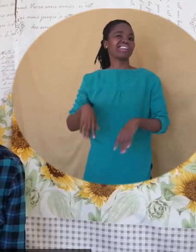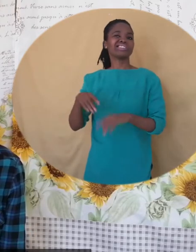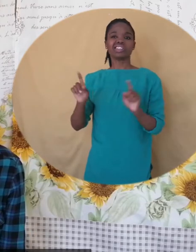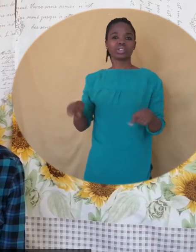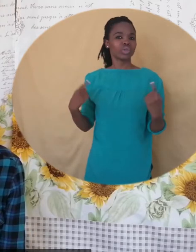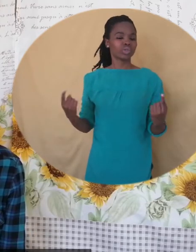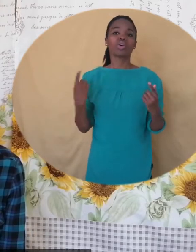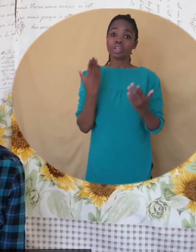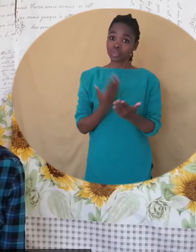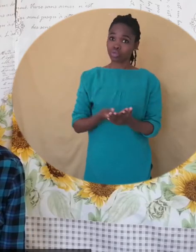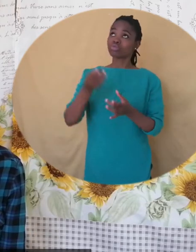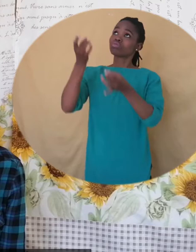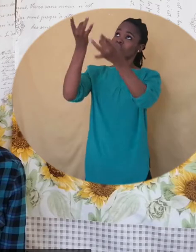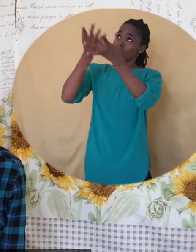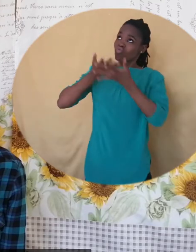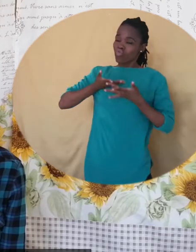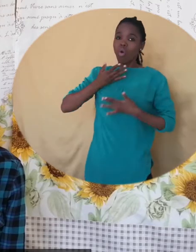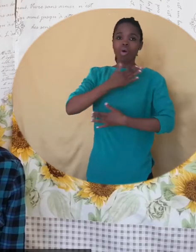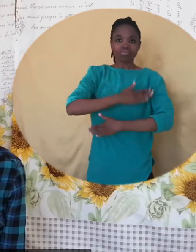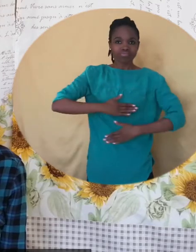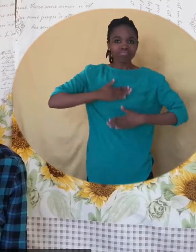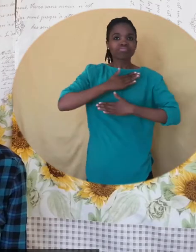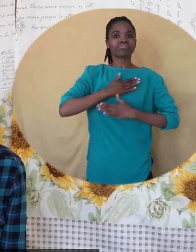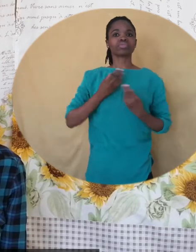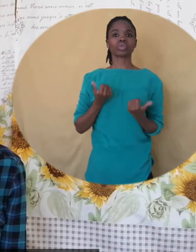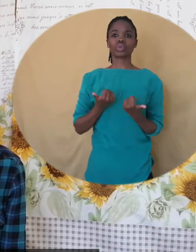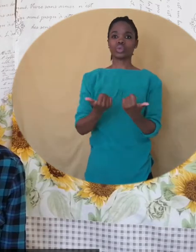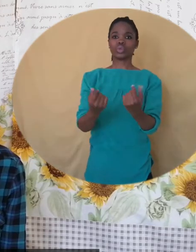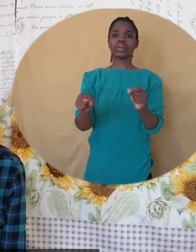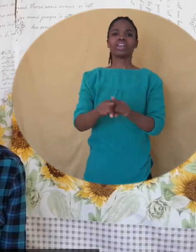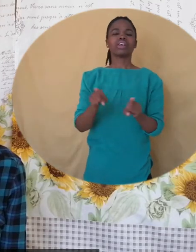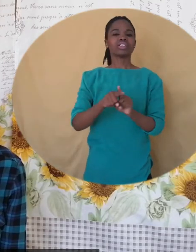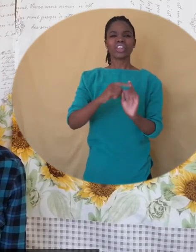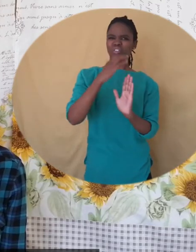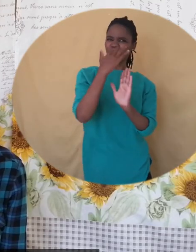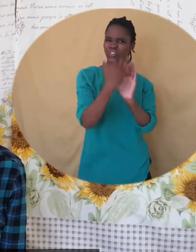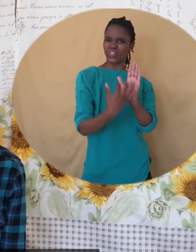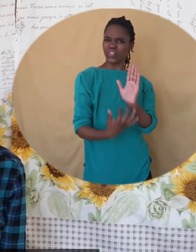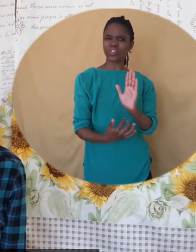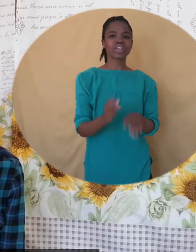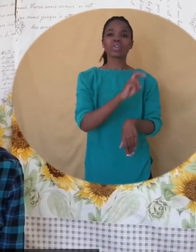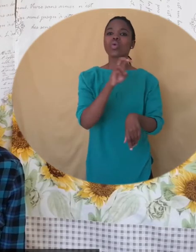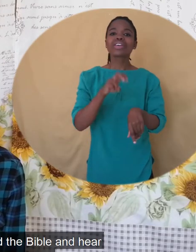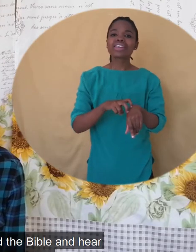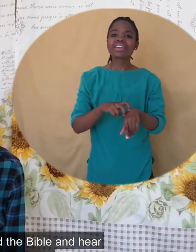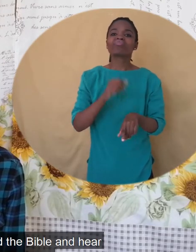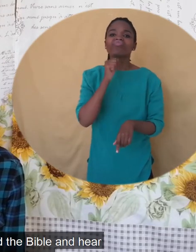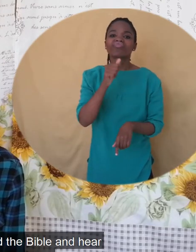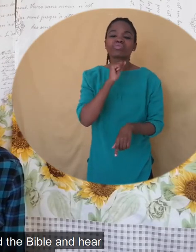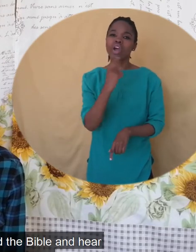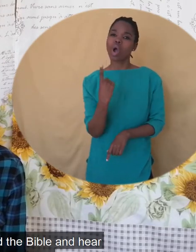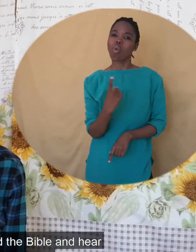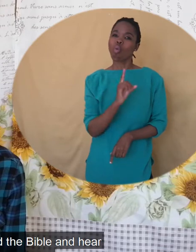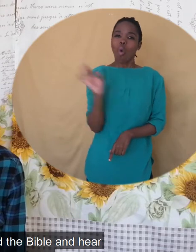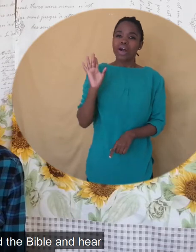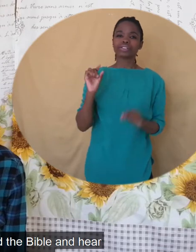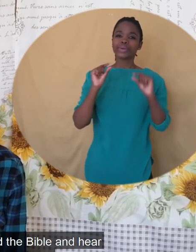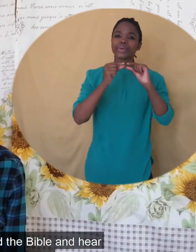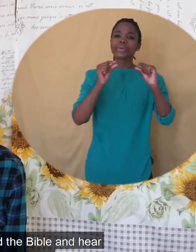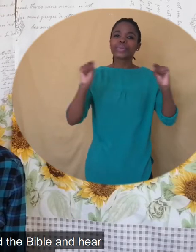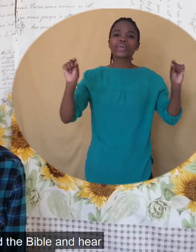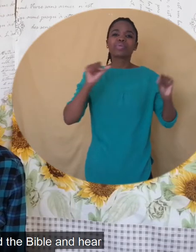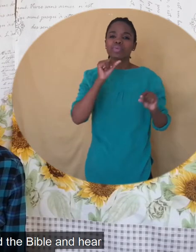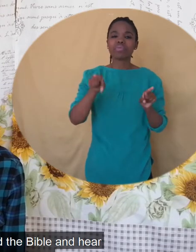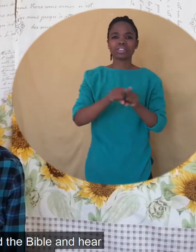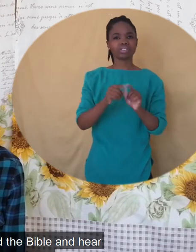God and just understanding what He's trying to tell me. So it's not necessarily about how many verses you read, but the fact that I make